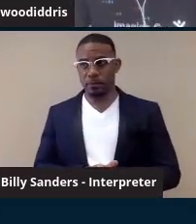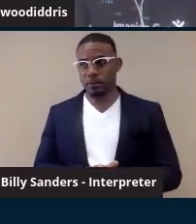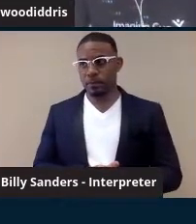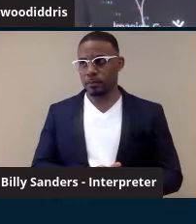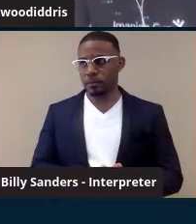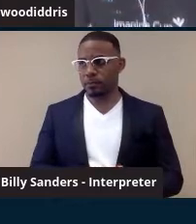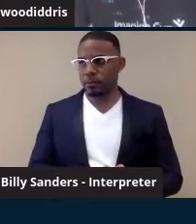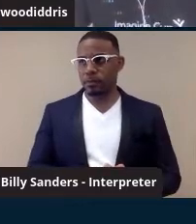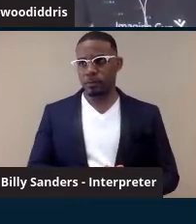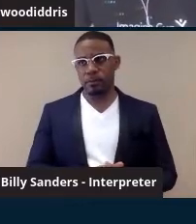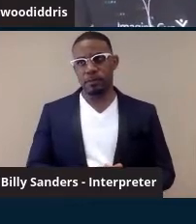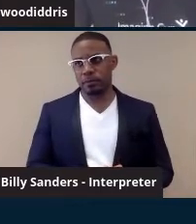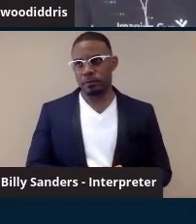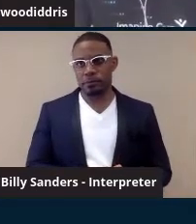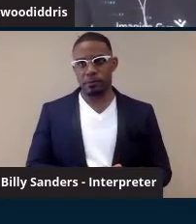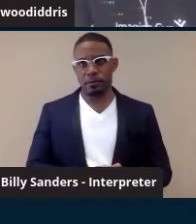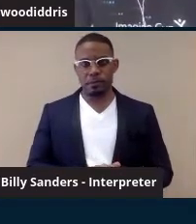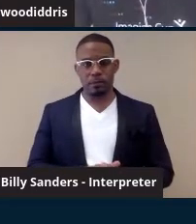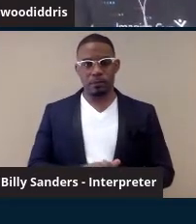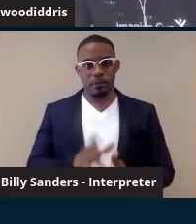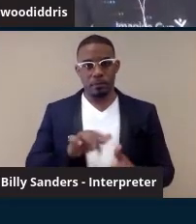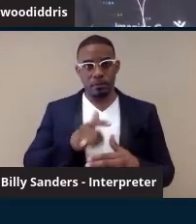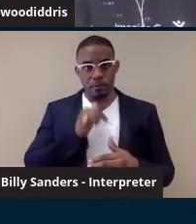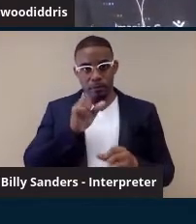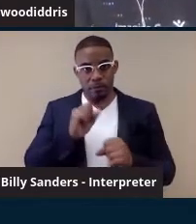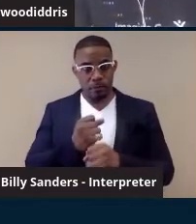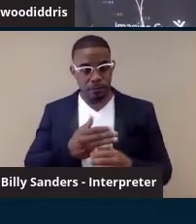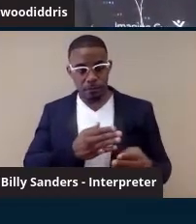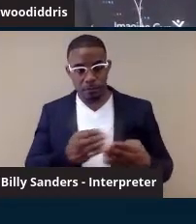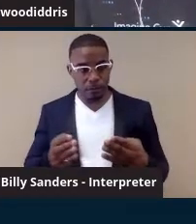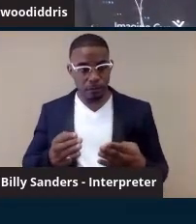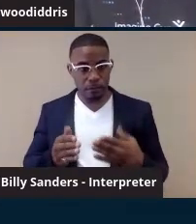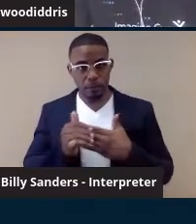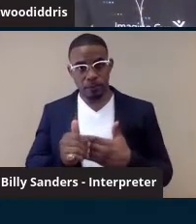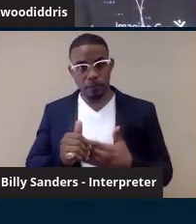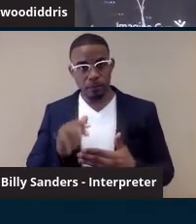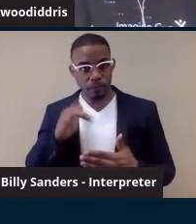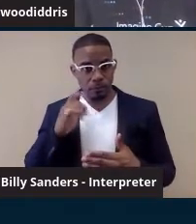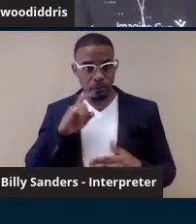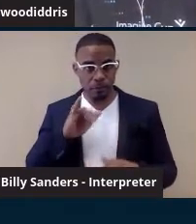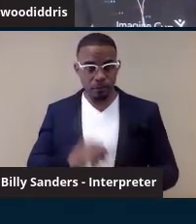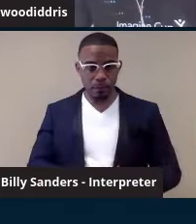middleware. All right, then I will just require in that particular file we just created,